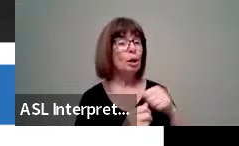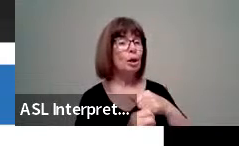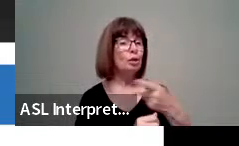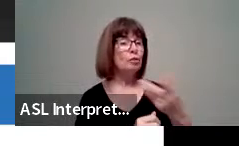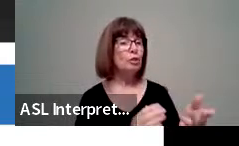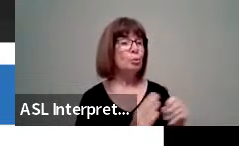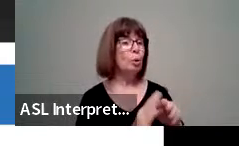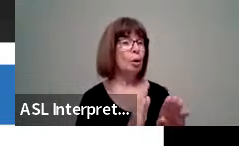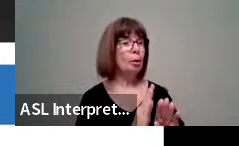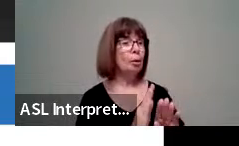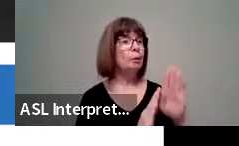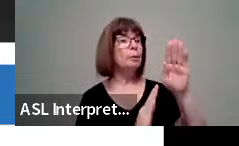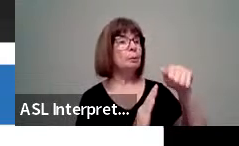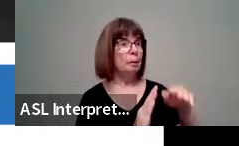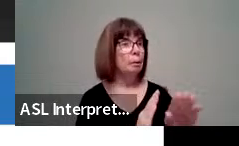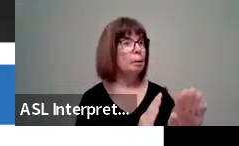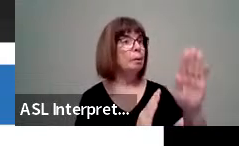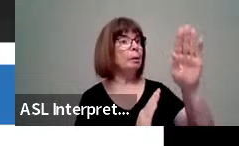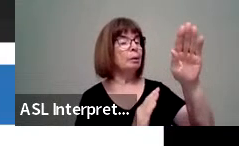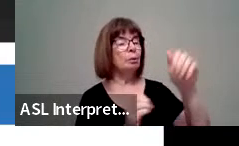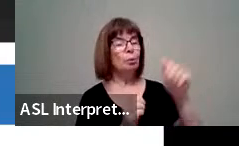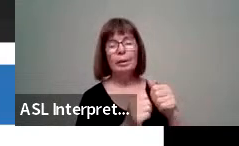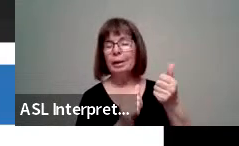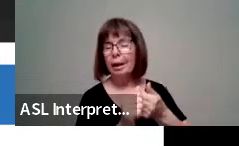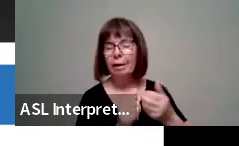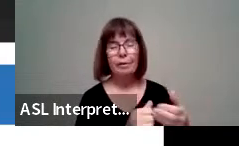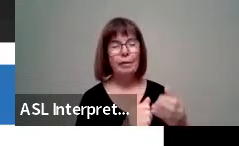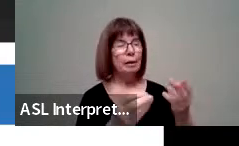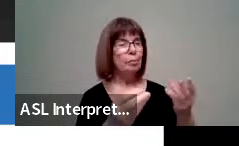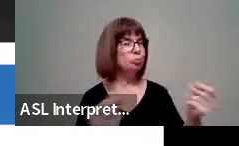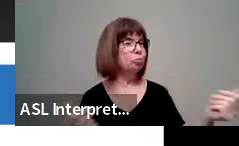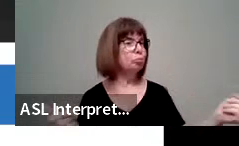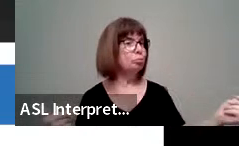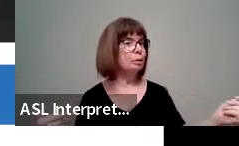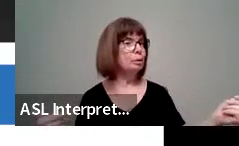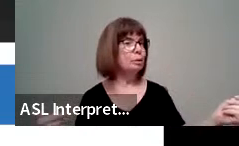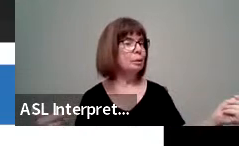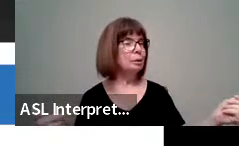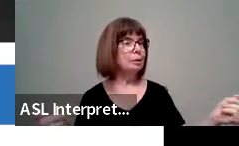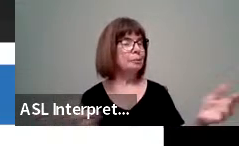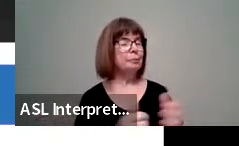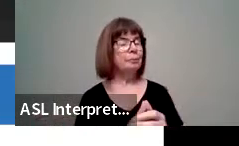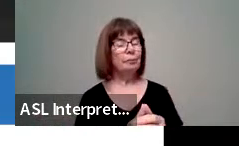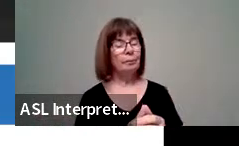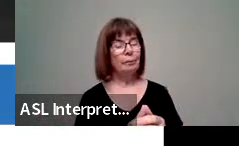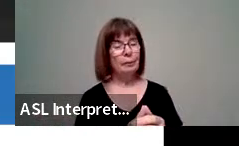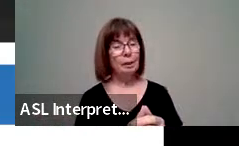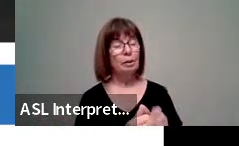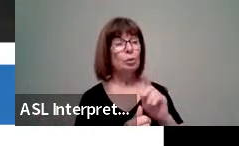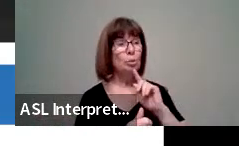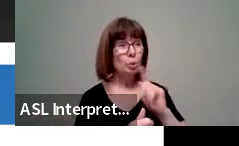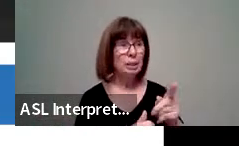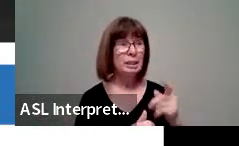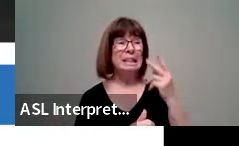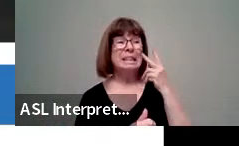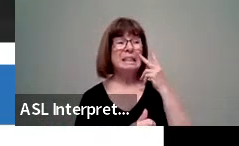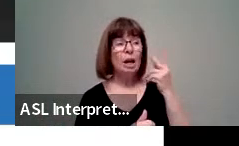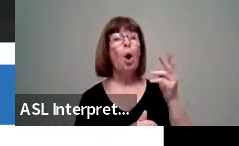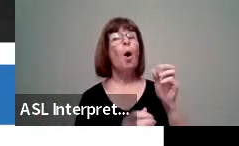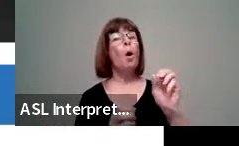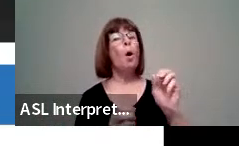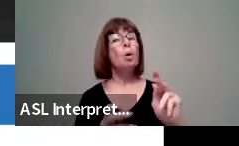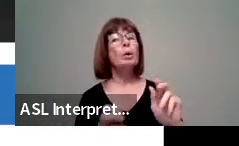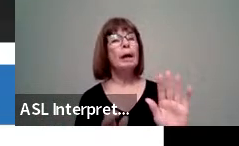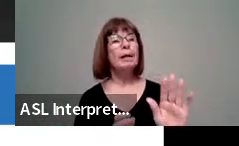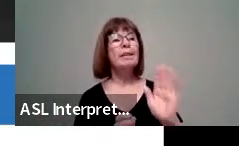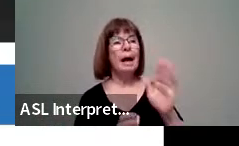with everything, all of the mandates gone, to really kind of see,